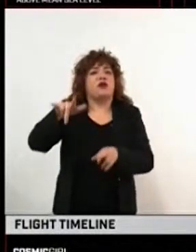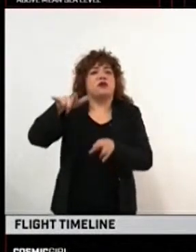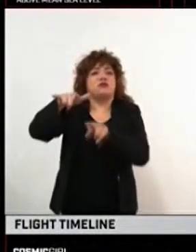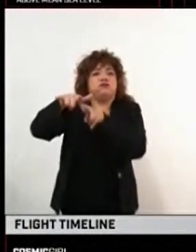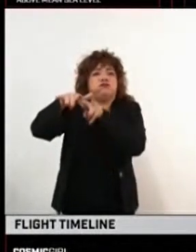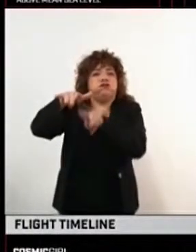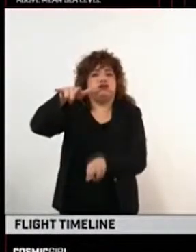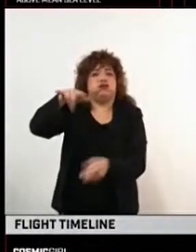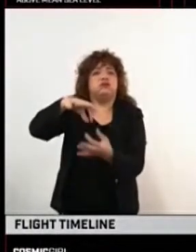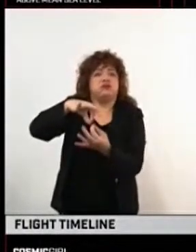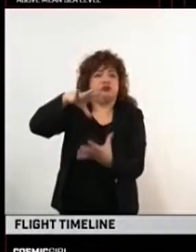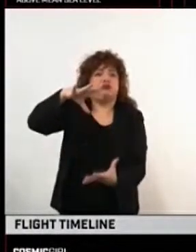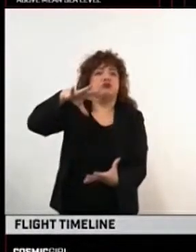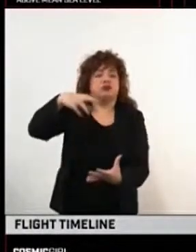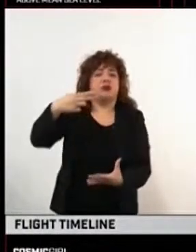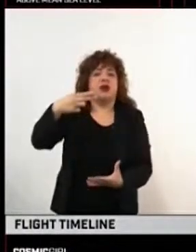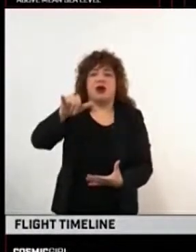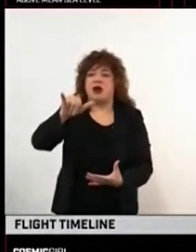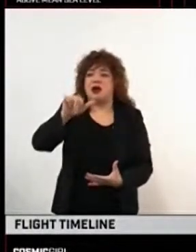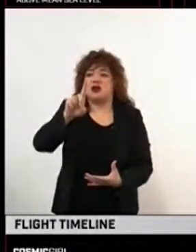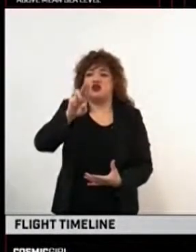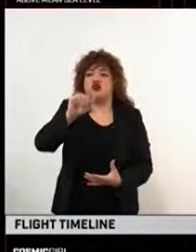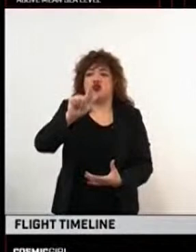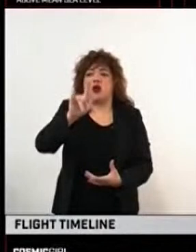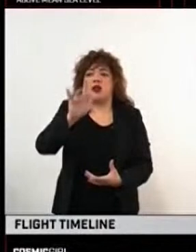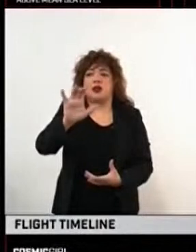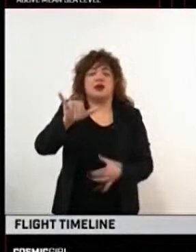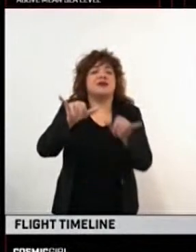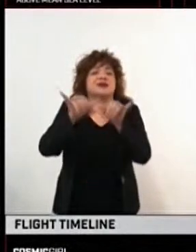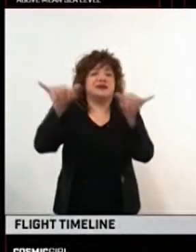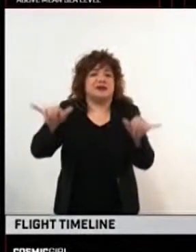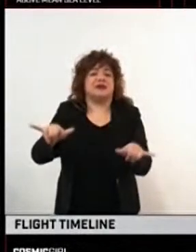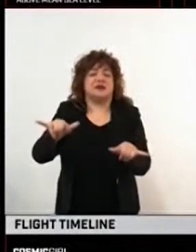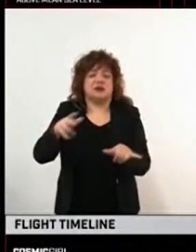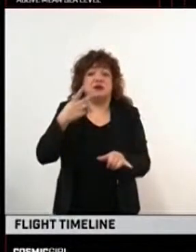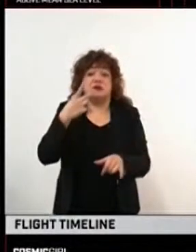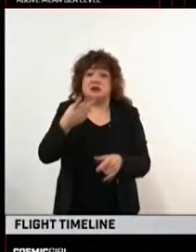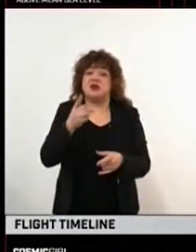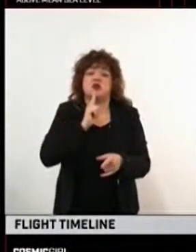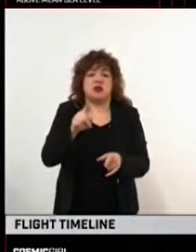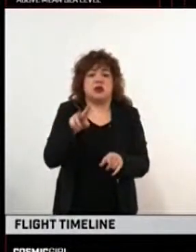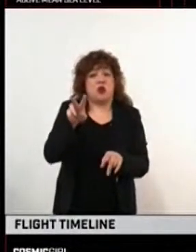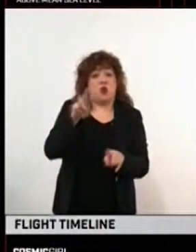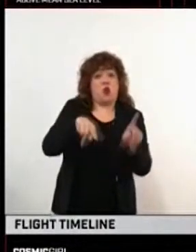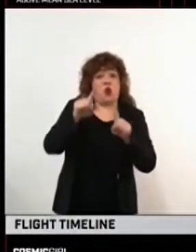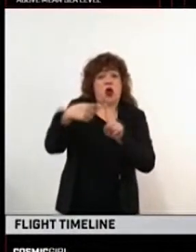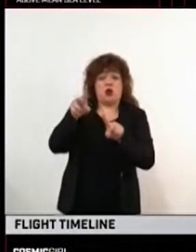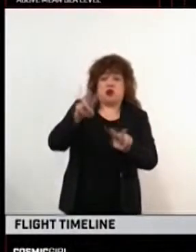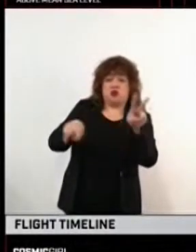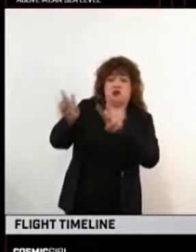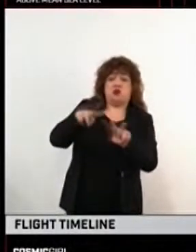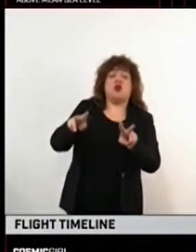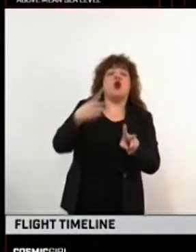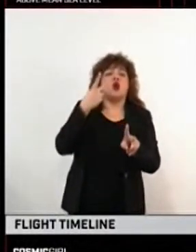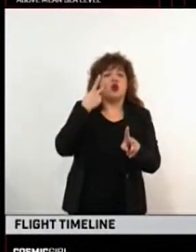look at these GUIs as they update, as they'll provide plenty of information on the relevant section of our flight segment.